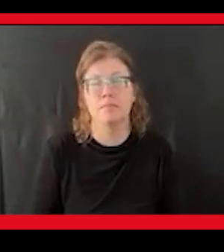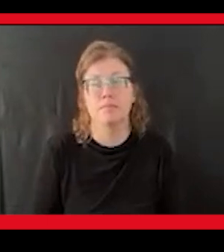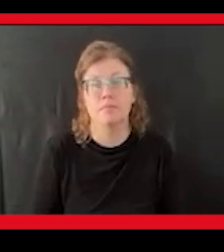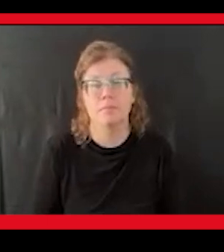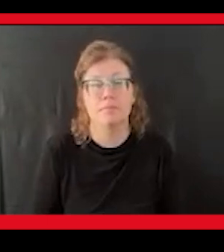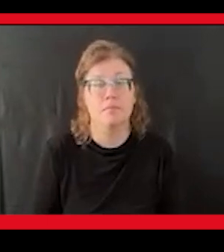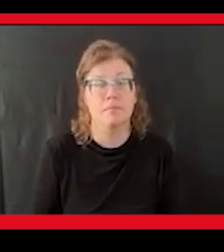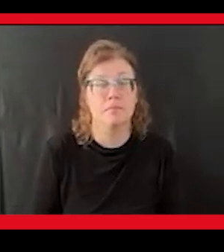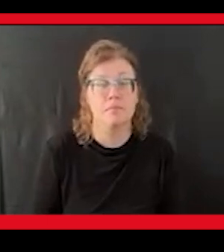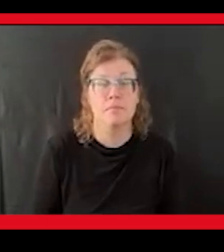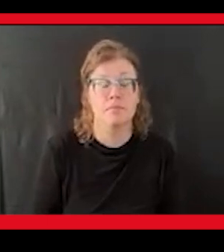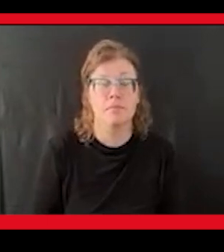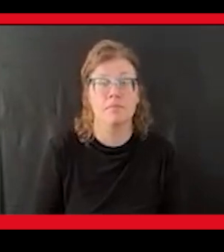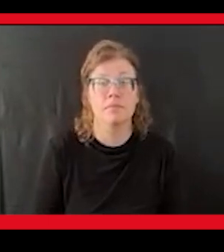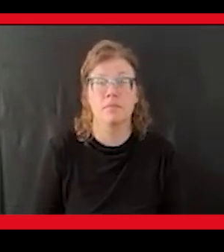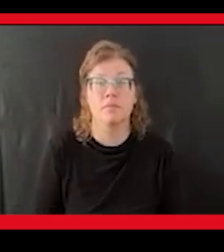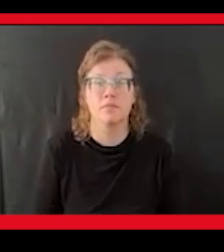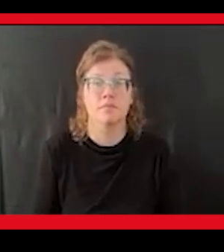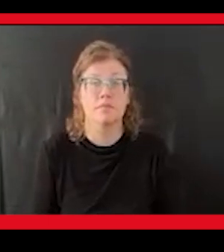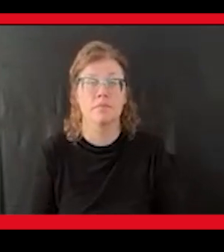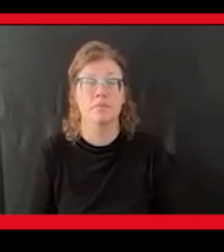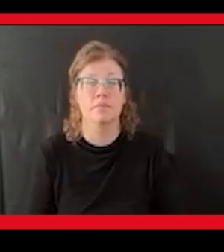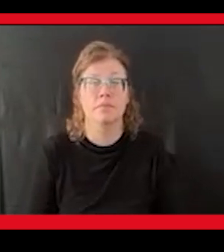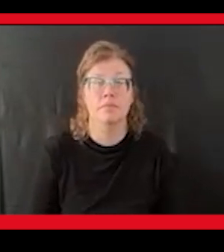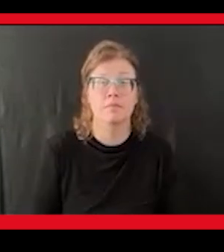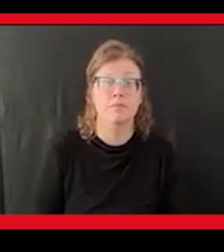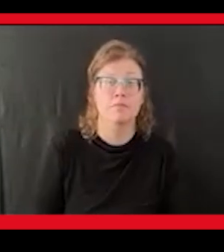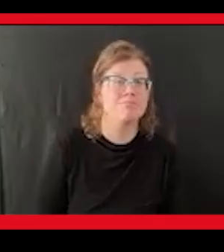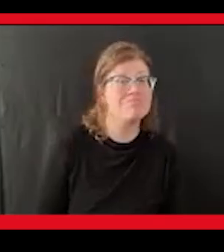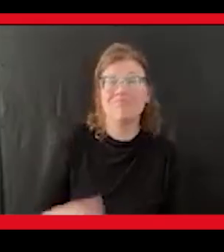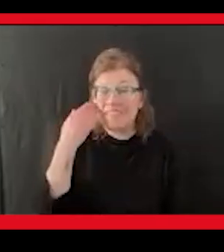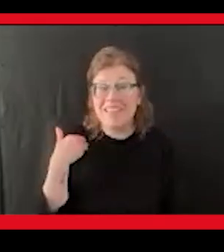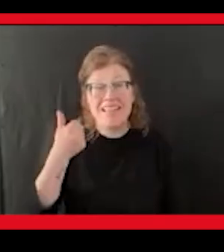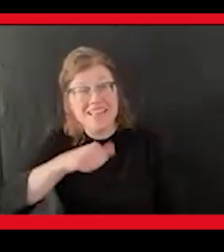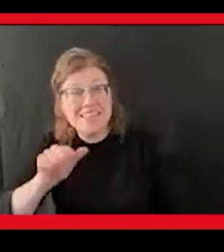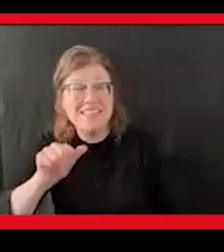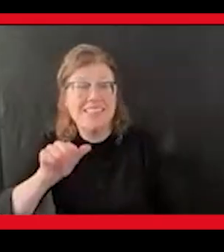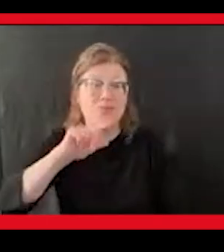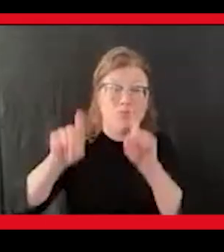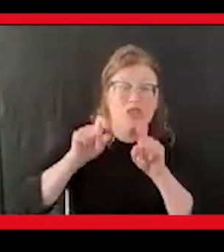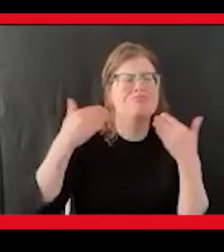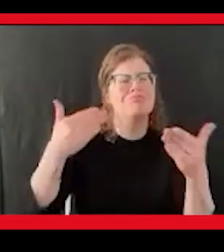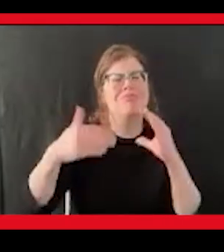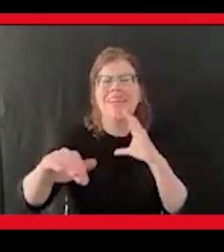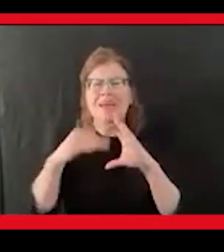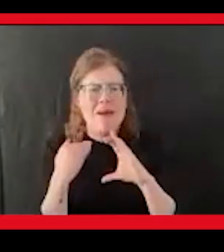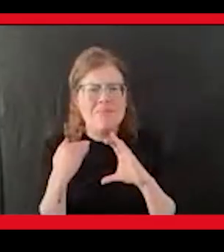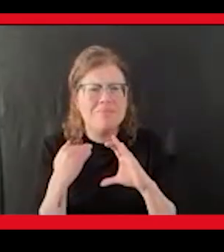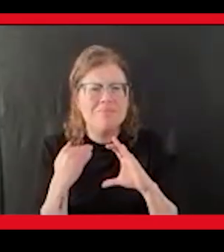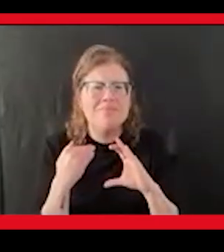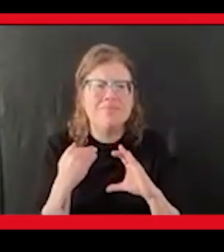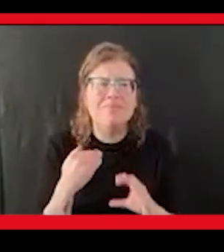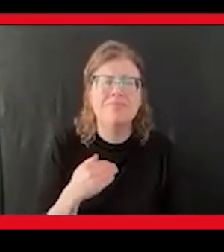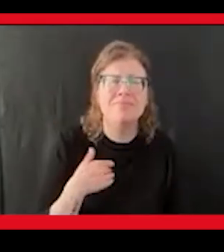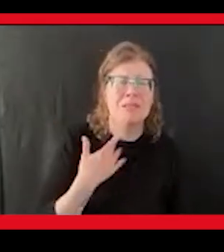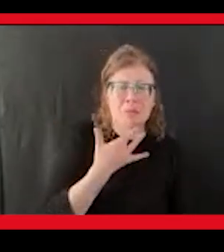We invite you to email any questions to us. You can also book a one-on-one meeting with the program staff